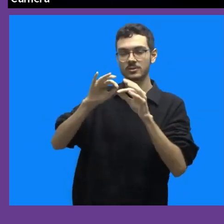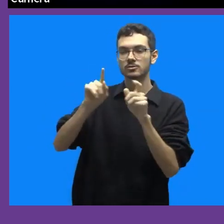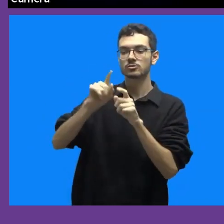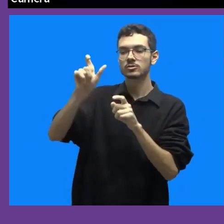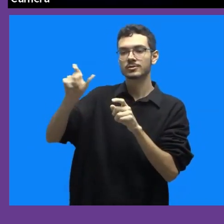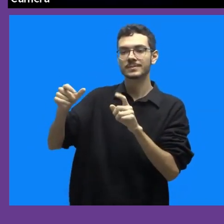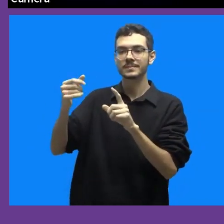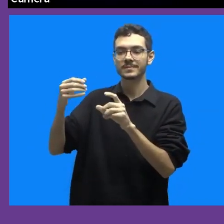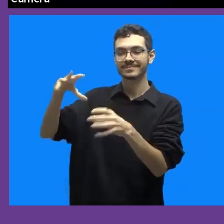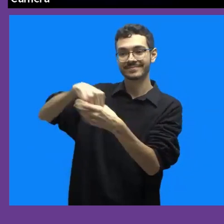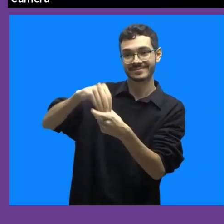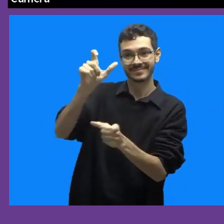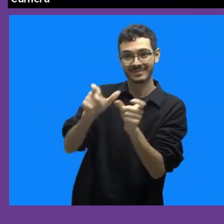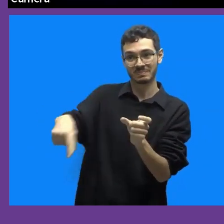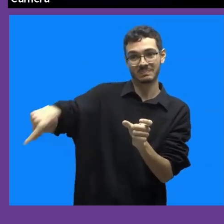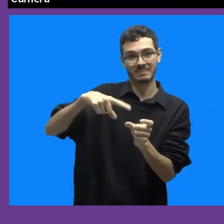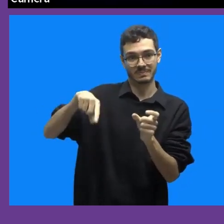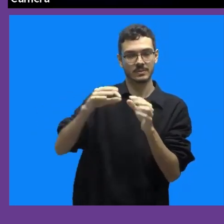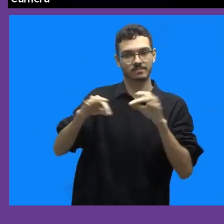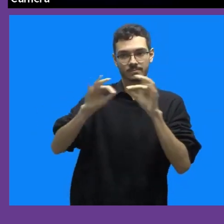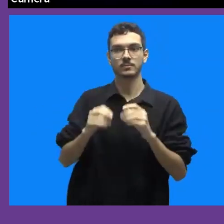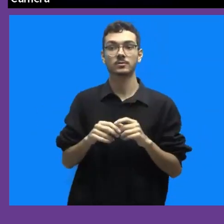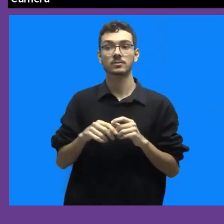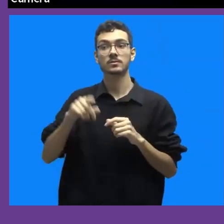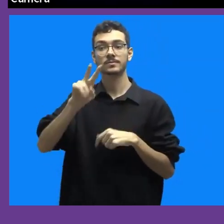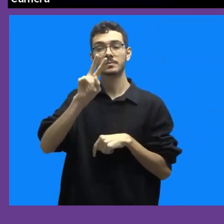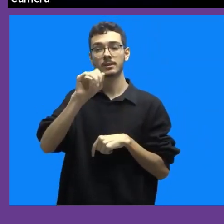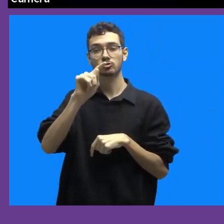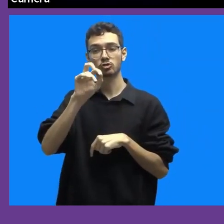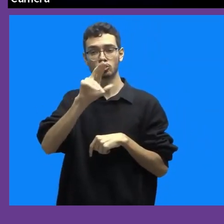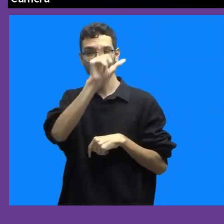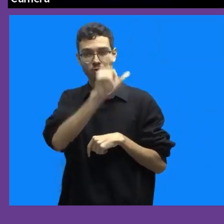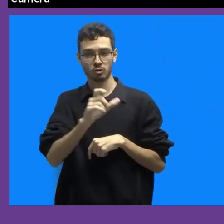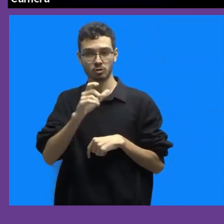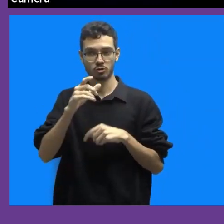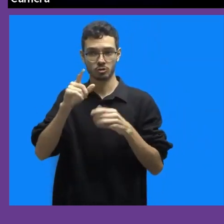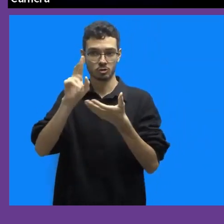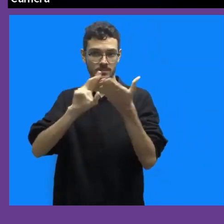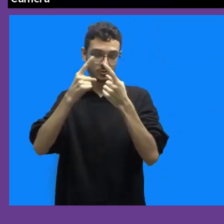on stage. He will give the closing remarks and the details of the afternoon session.